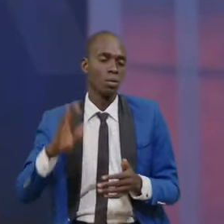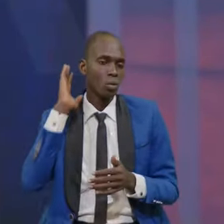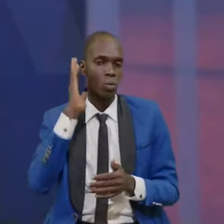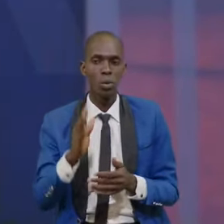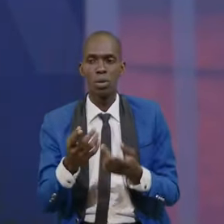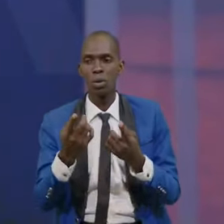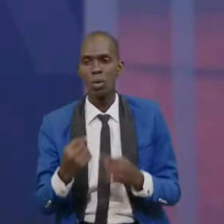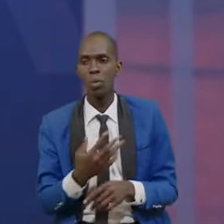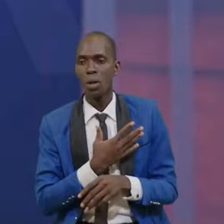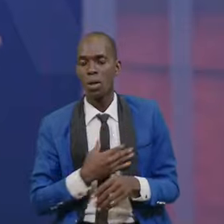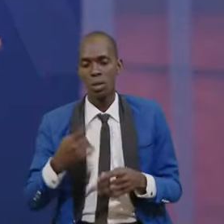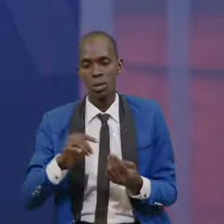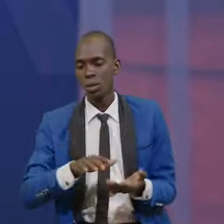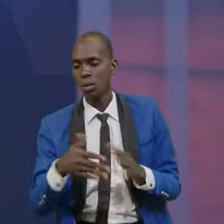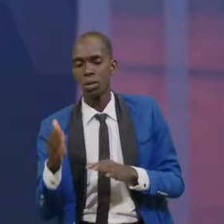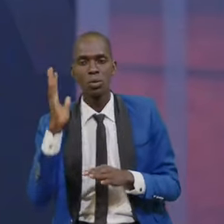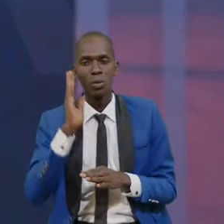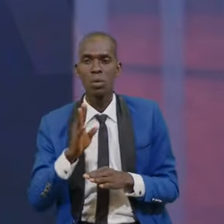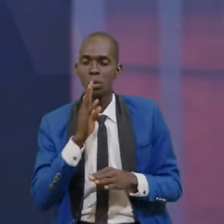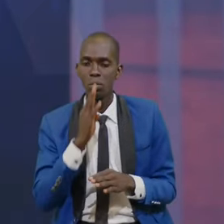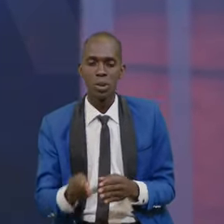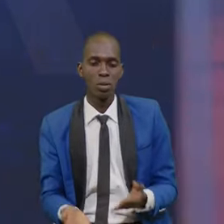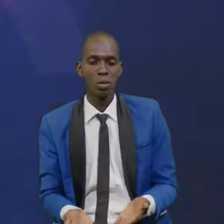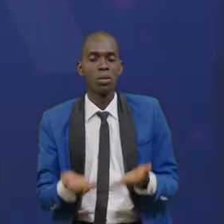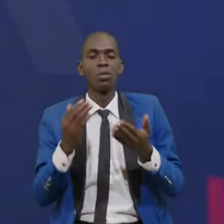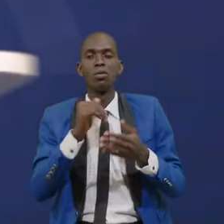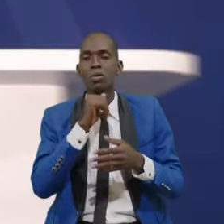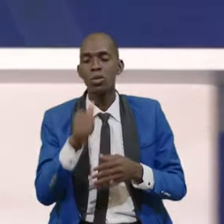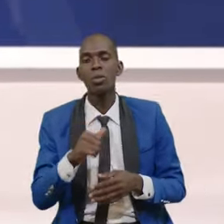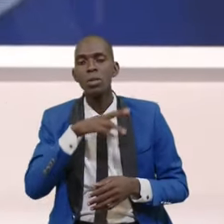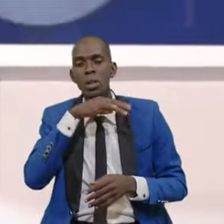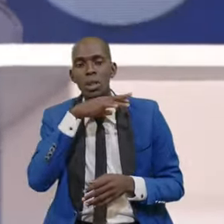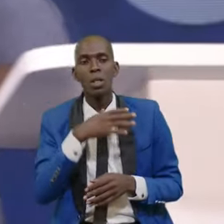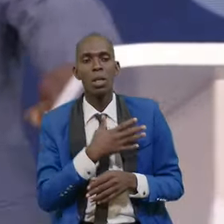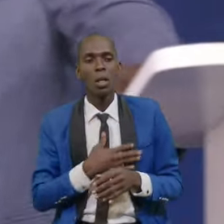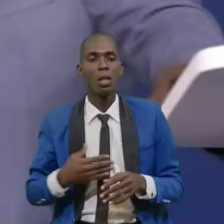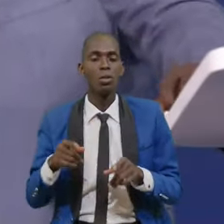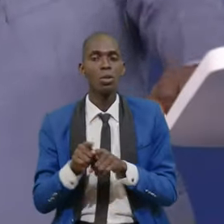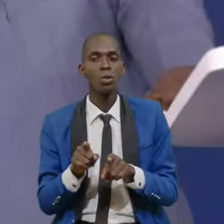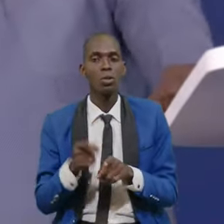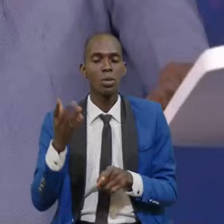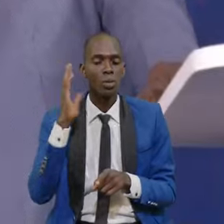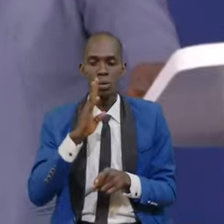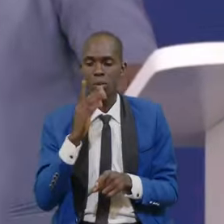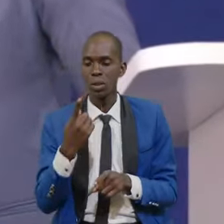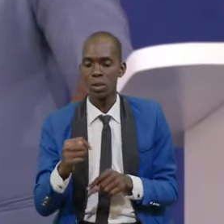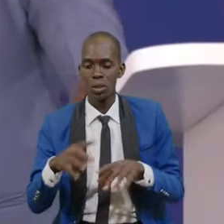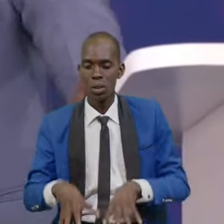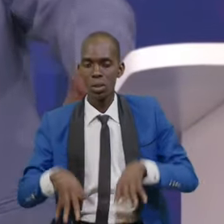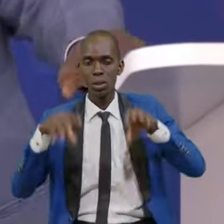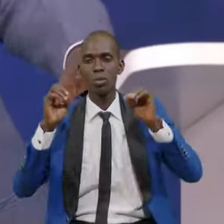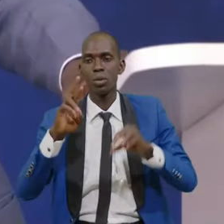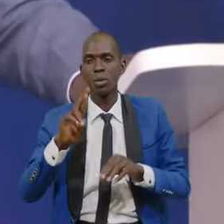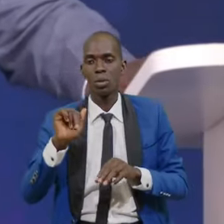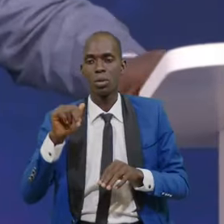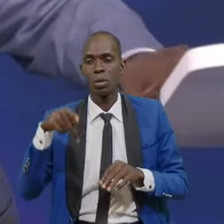raised incorruptible. And that also there will be the rapture. That when he comes, I show you a mystery. We